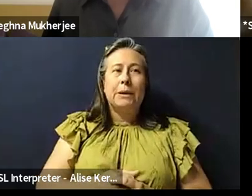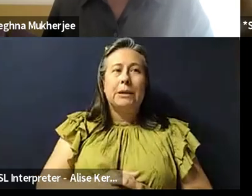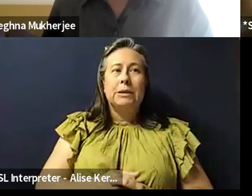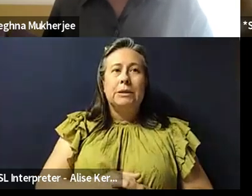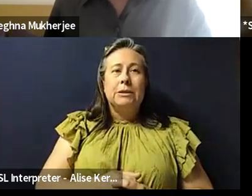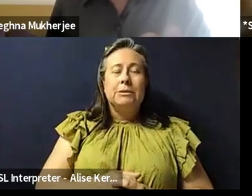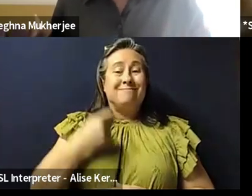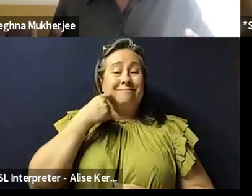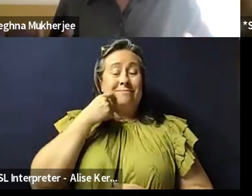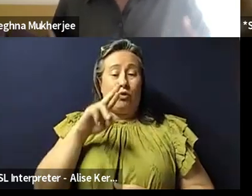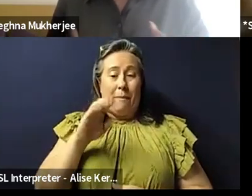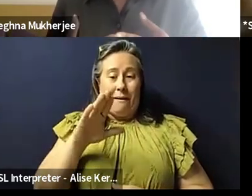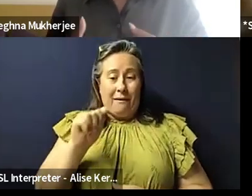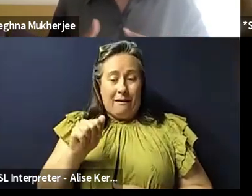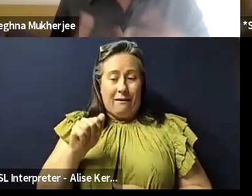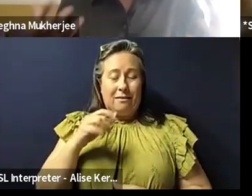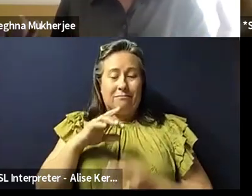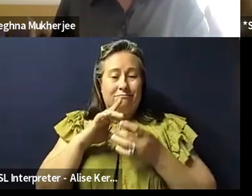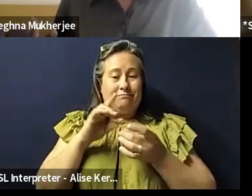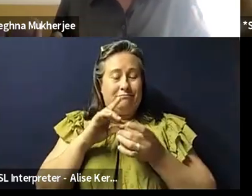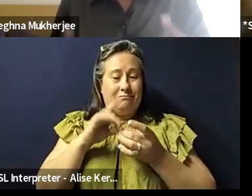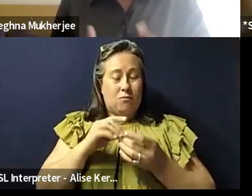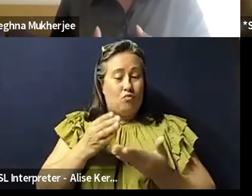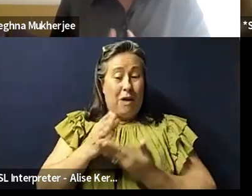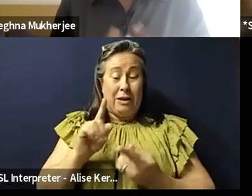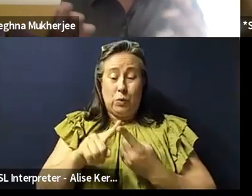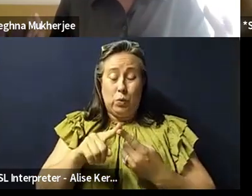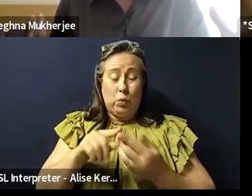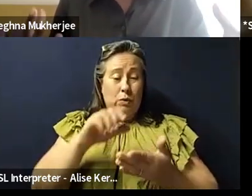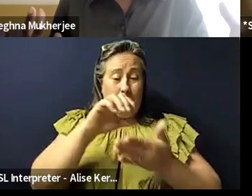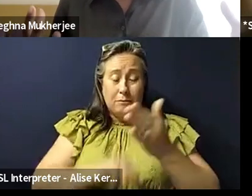As Rebecca said, I mean, I think the right to an abortion, the